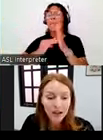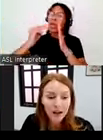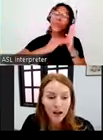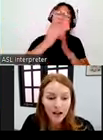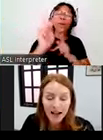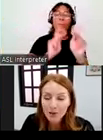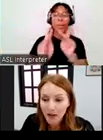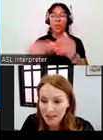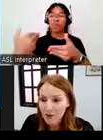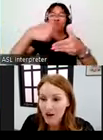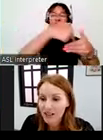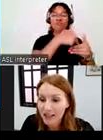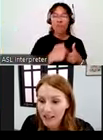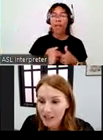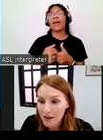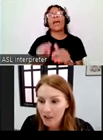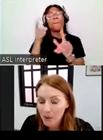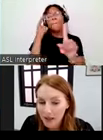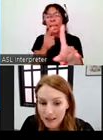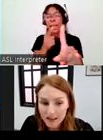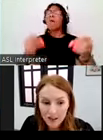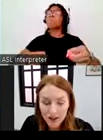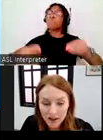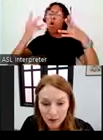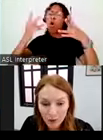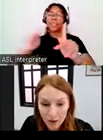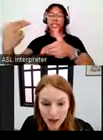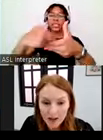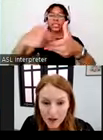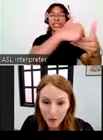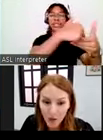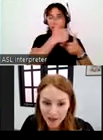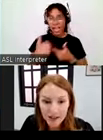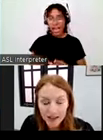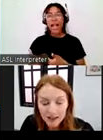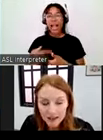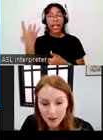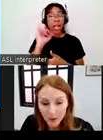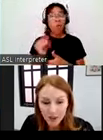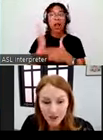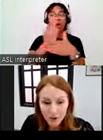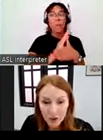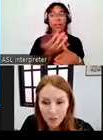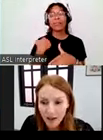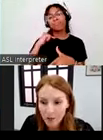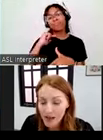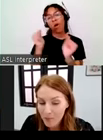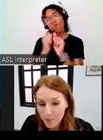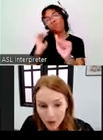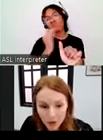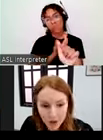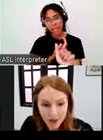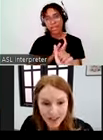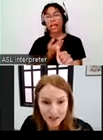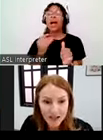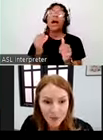people as possible are engaging in this process and sharing their feedback along the way. So we do hope that you let people